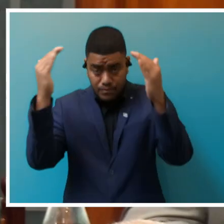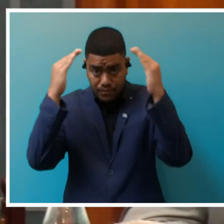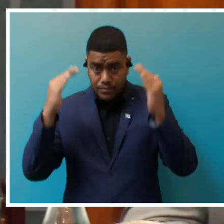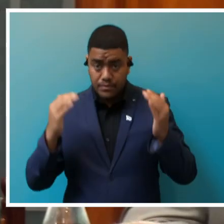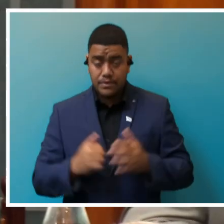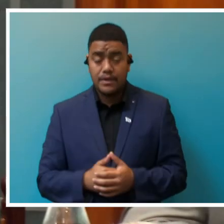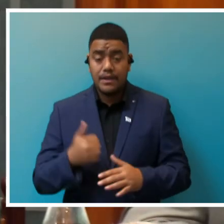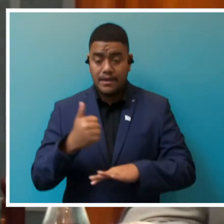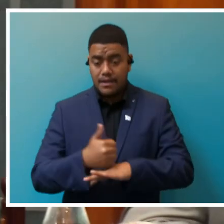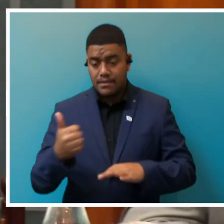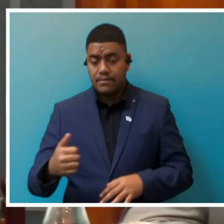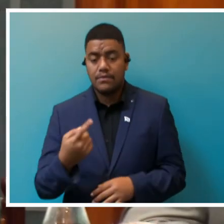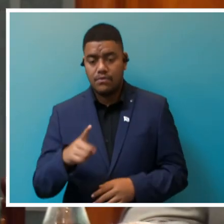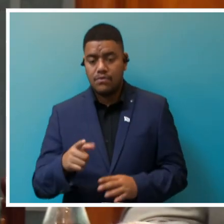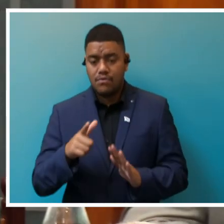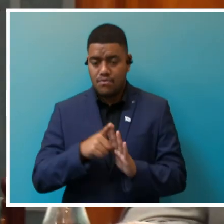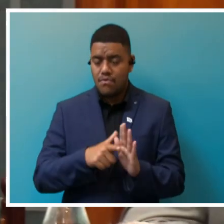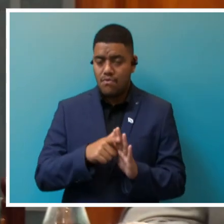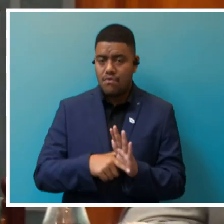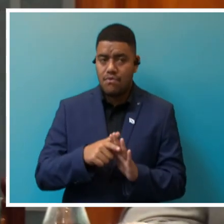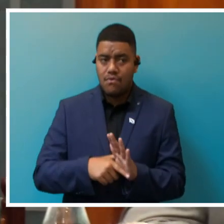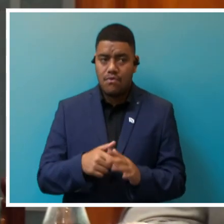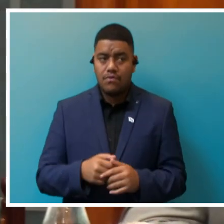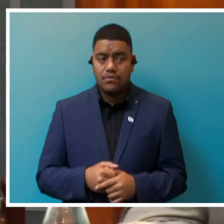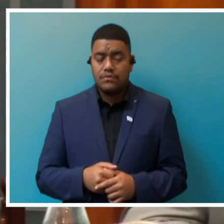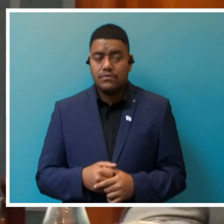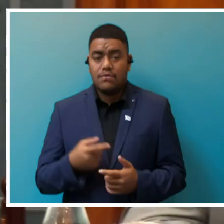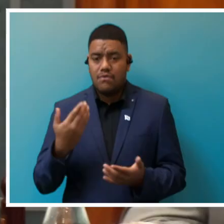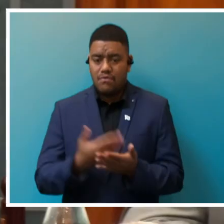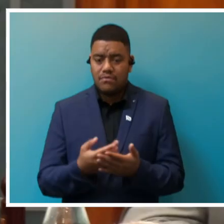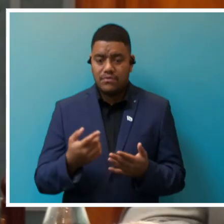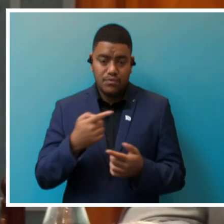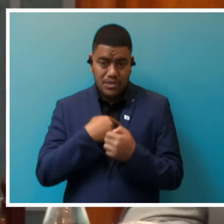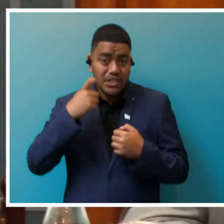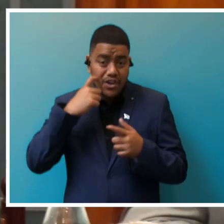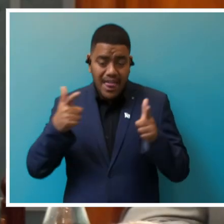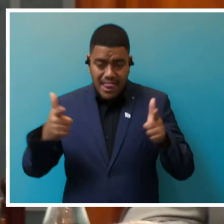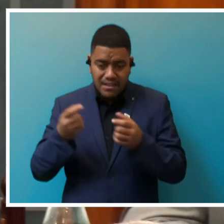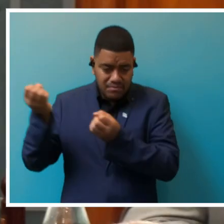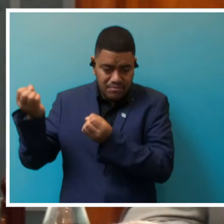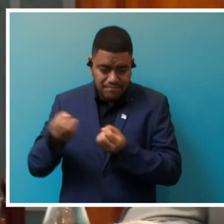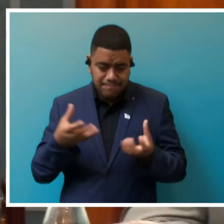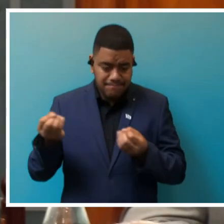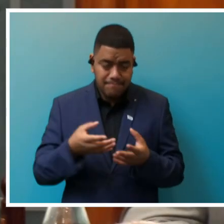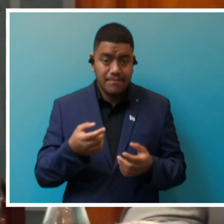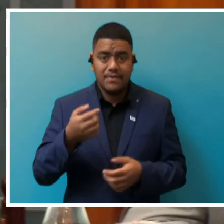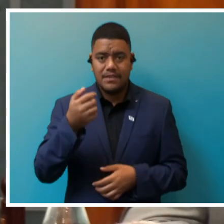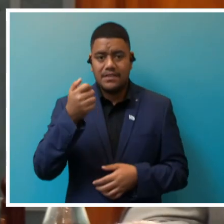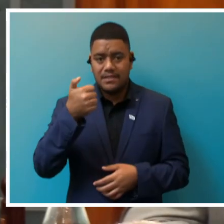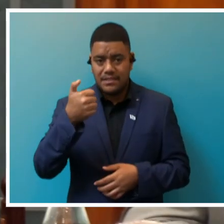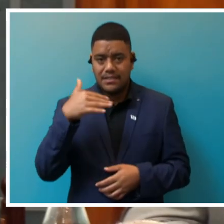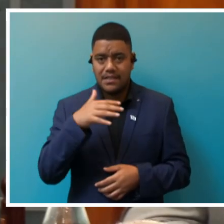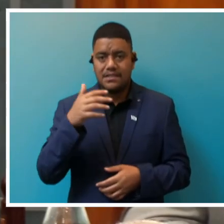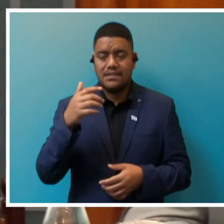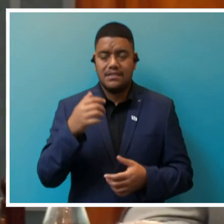the government's effort to lower our over-reliance on imported sheep meat, a total of $685,000 had